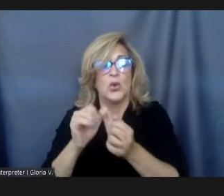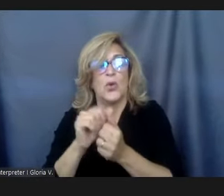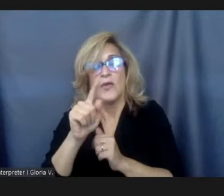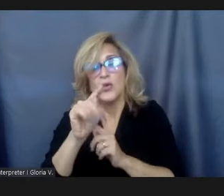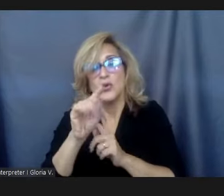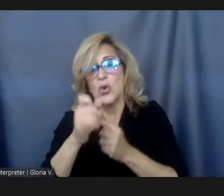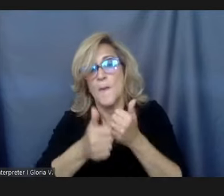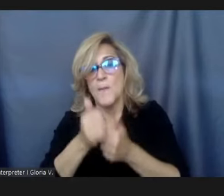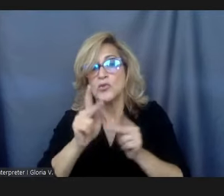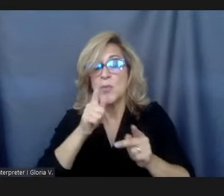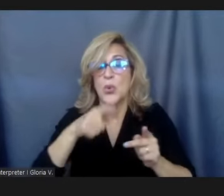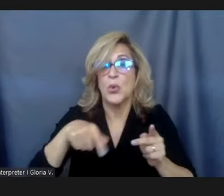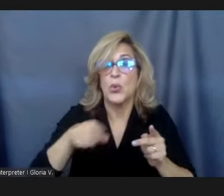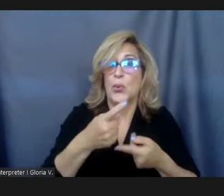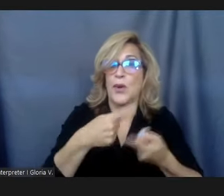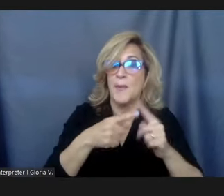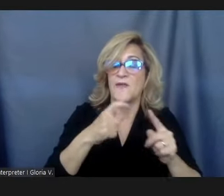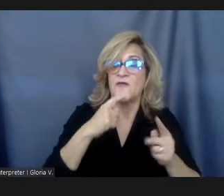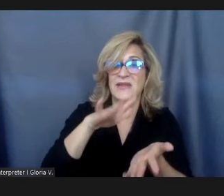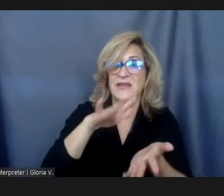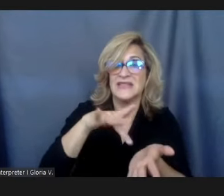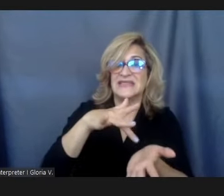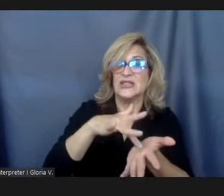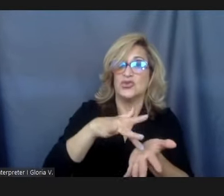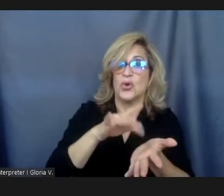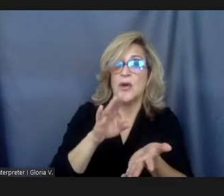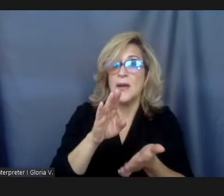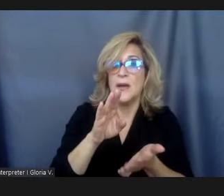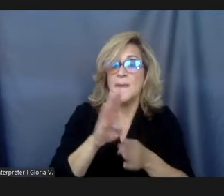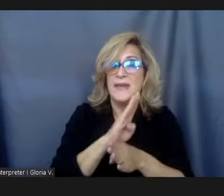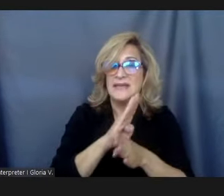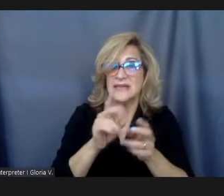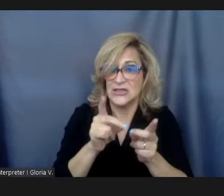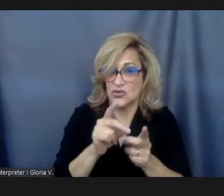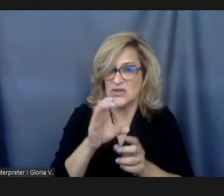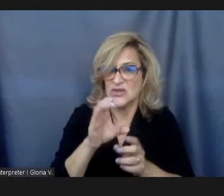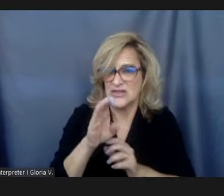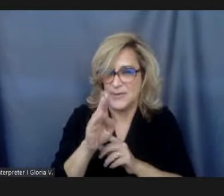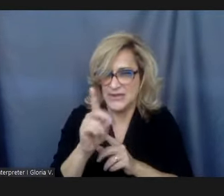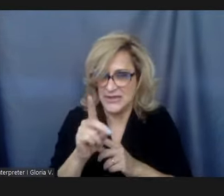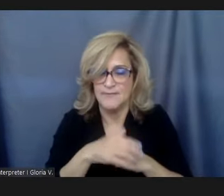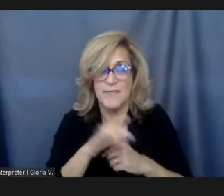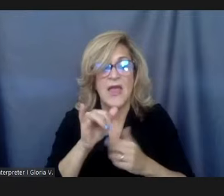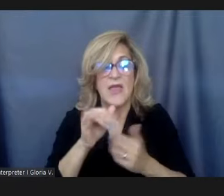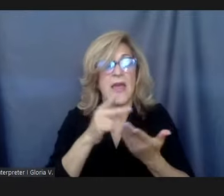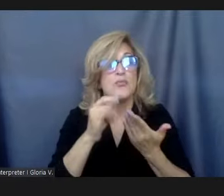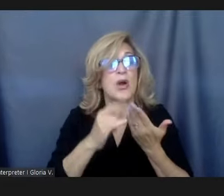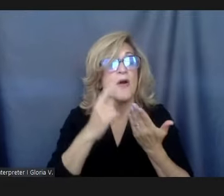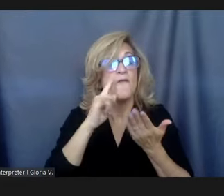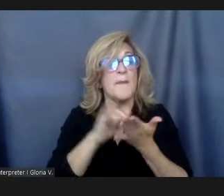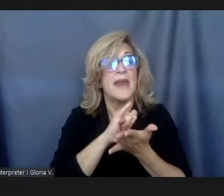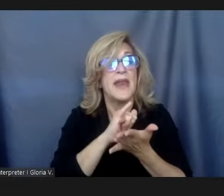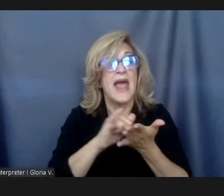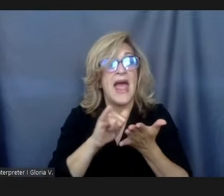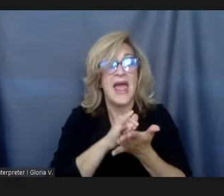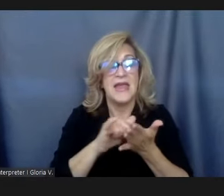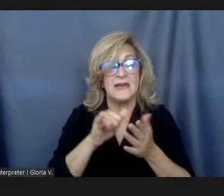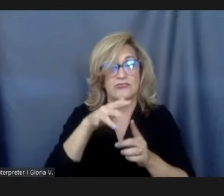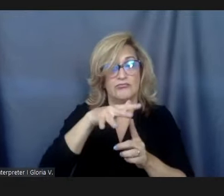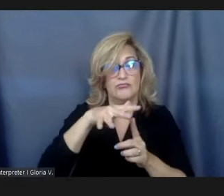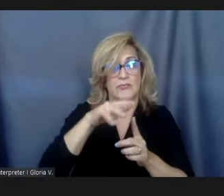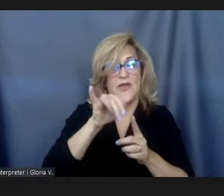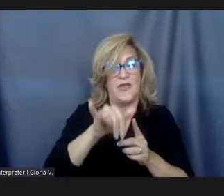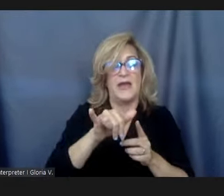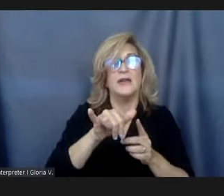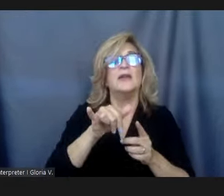populations coming to the Central Business District from throughout the region, a direct effect of the project on residents of the Manhattan Central Business District who are part of an